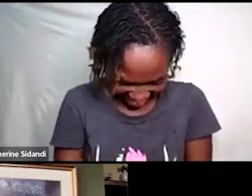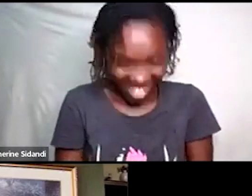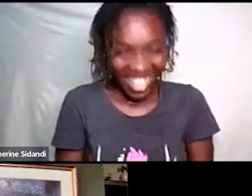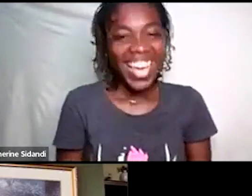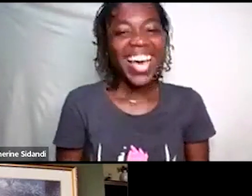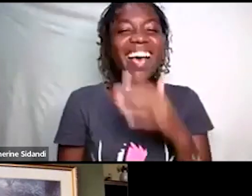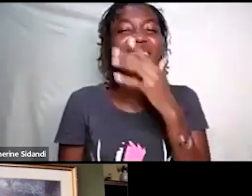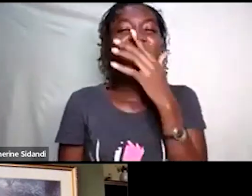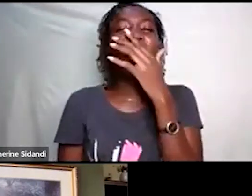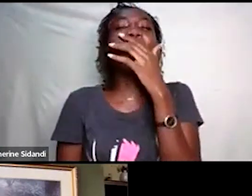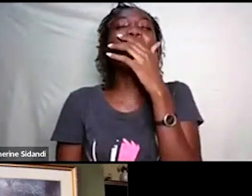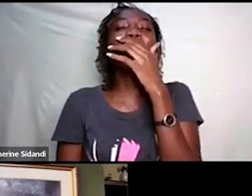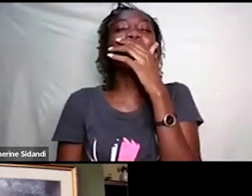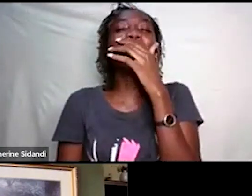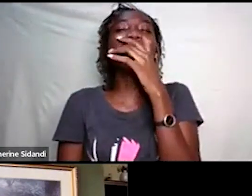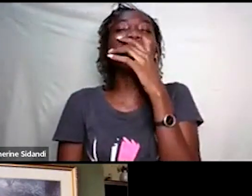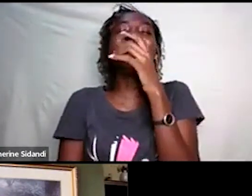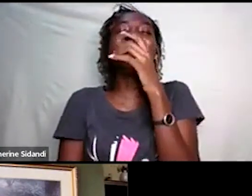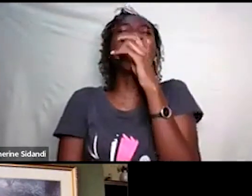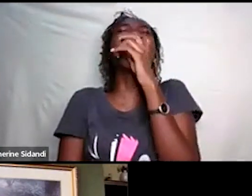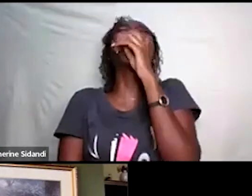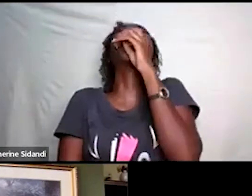thank you. Actually have.